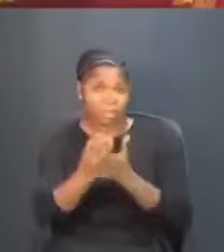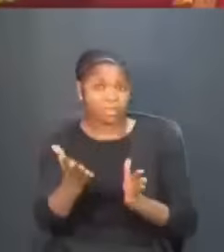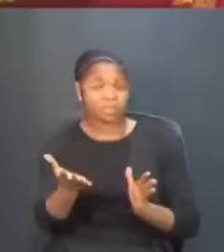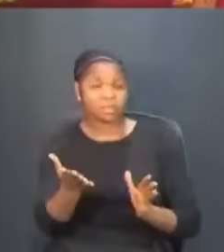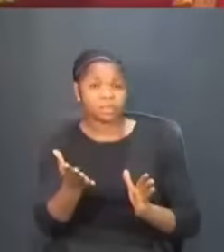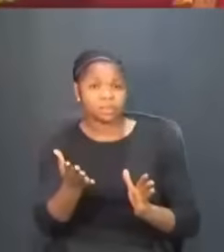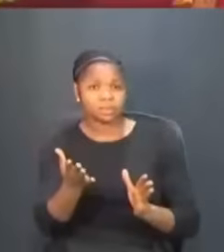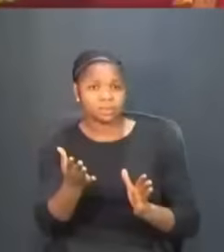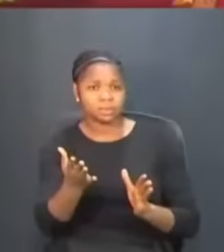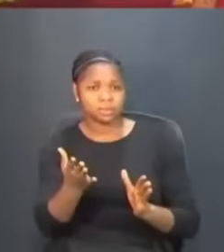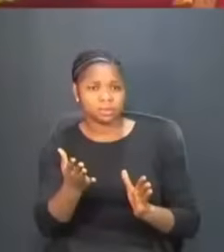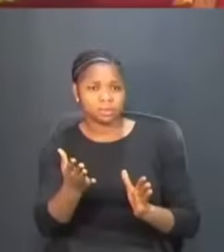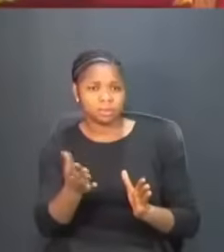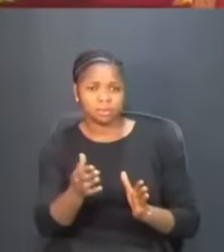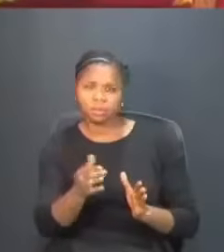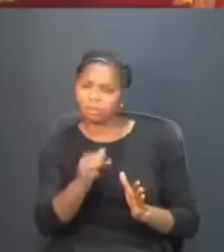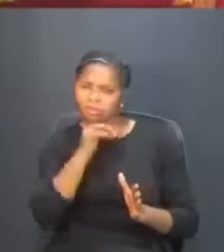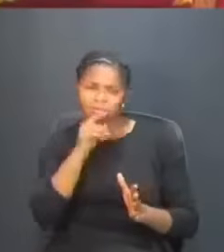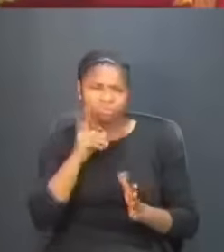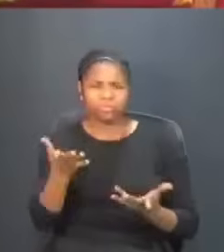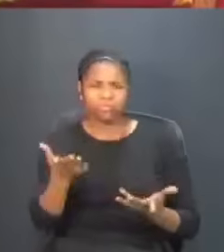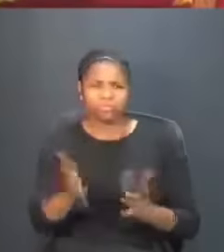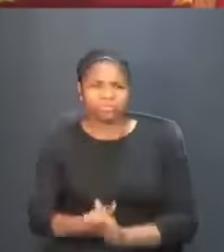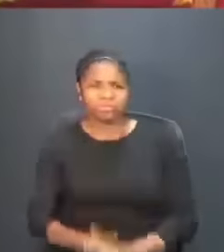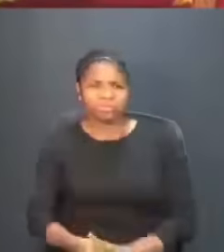don't even point to those things.